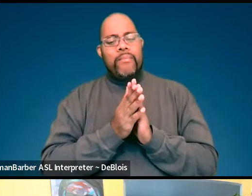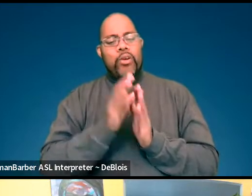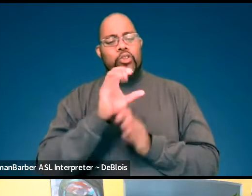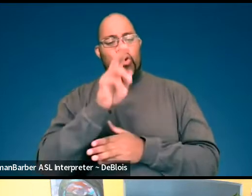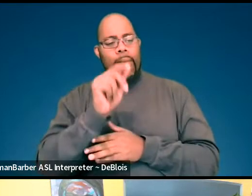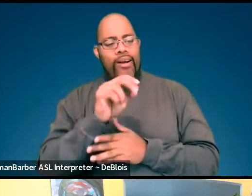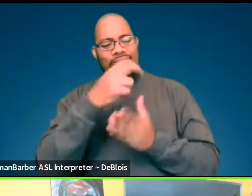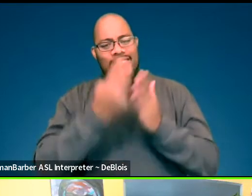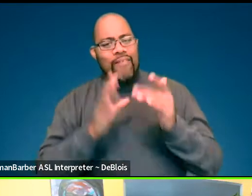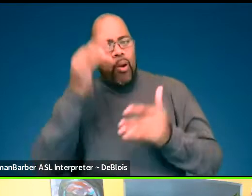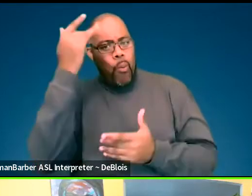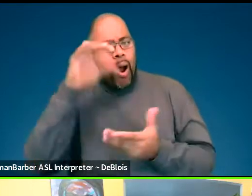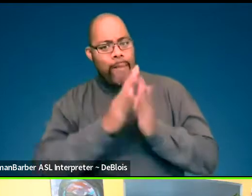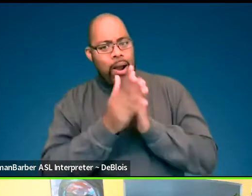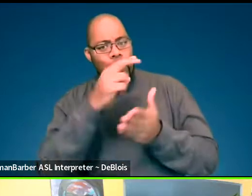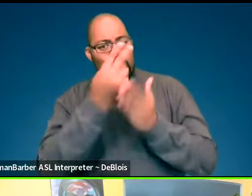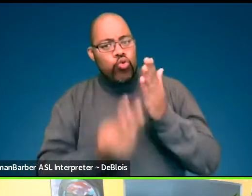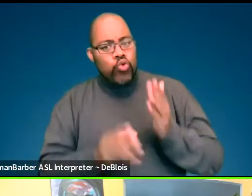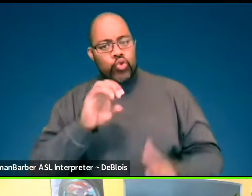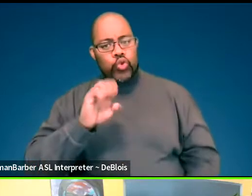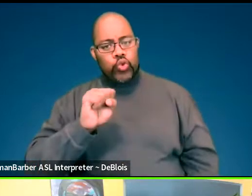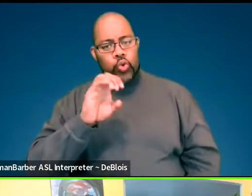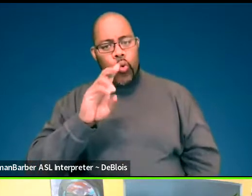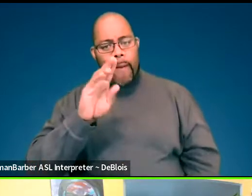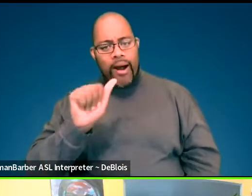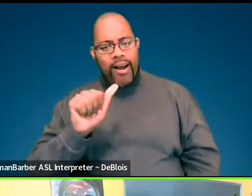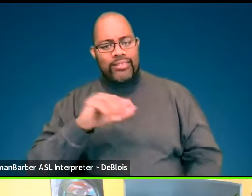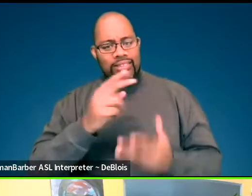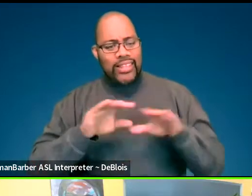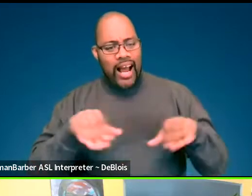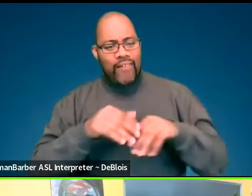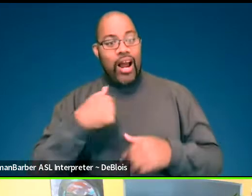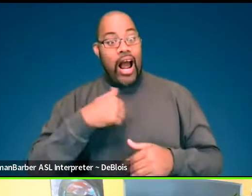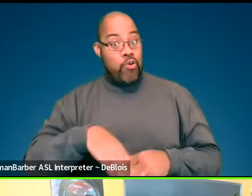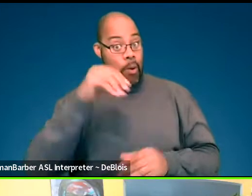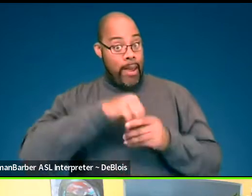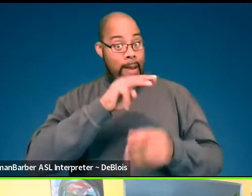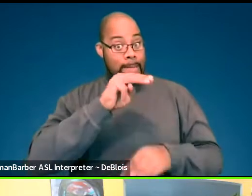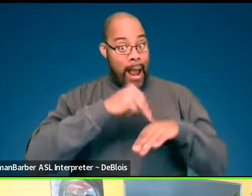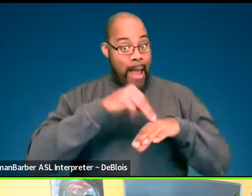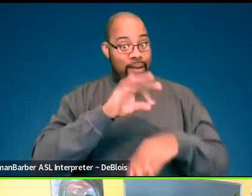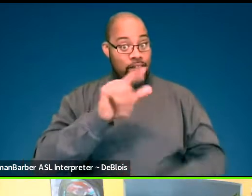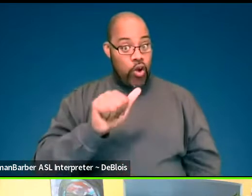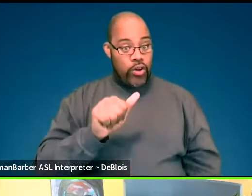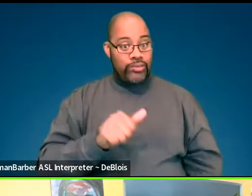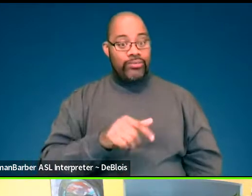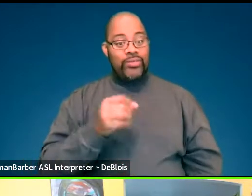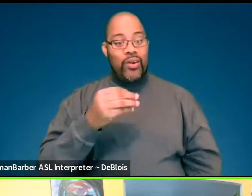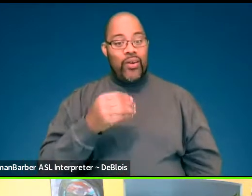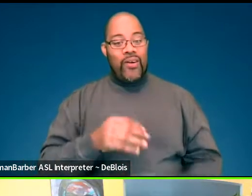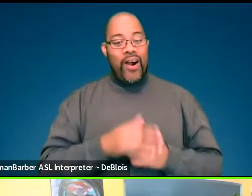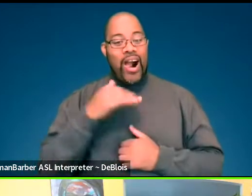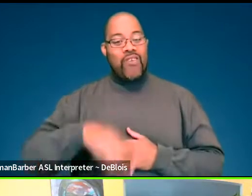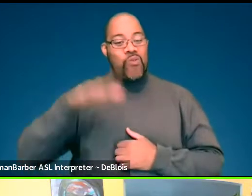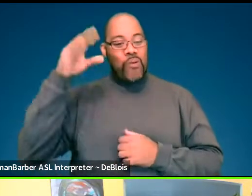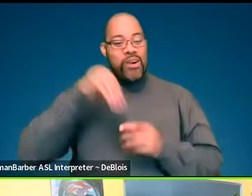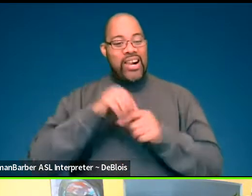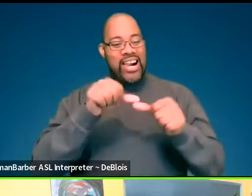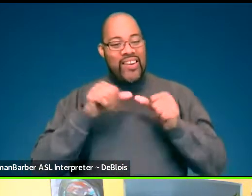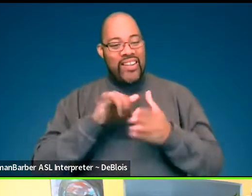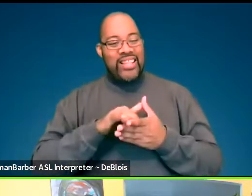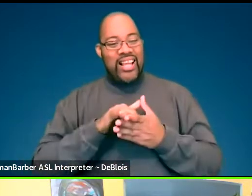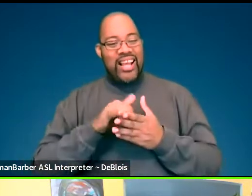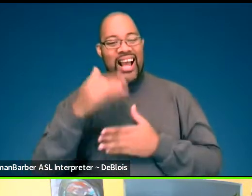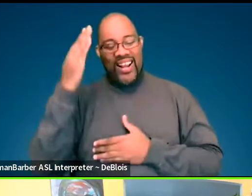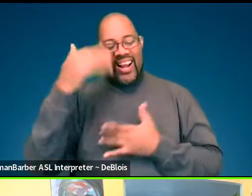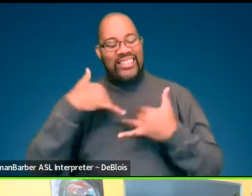diver? Yeah. So I grew up in Miami, Florida. So I grew up in an area that was I know